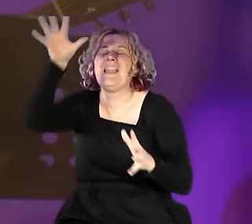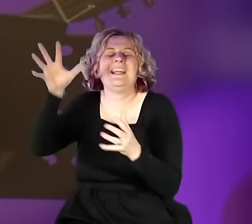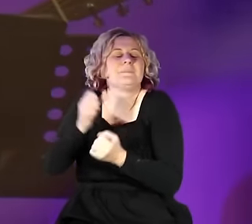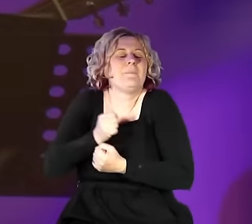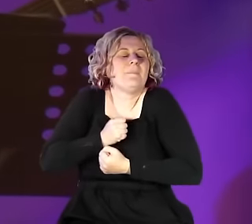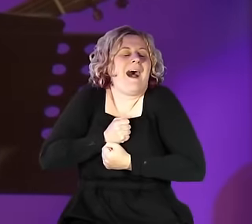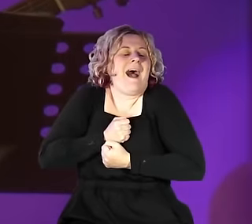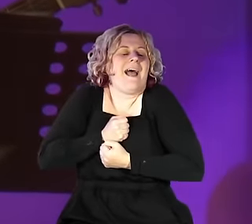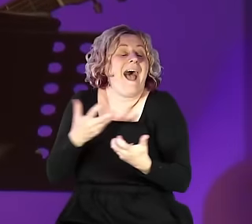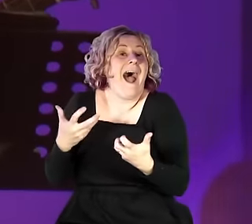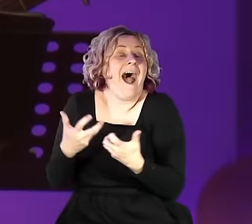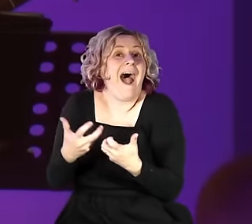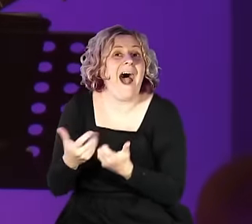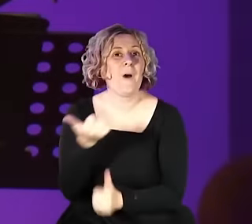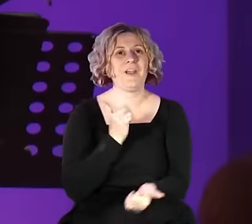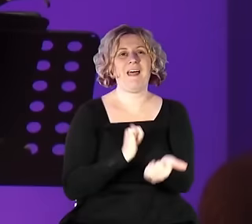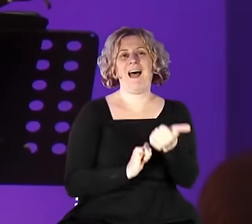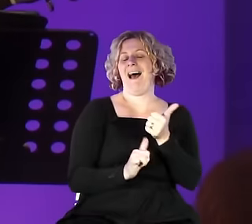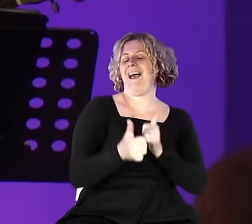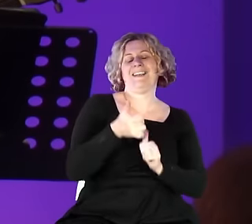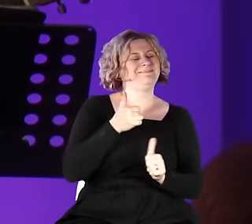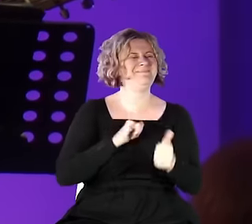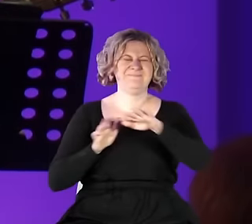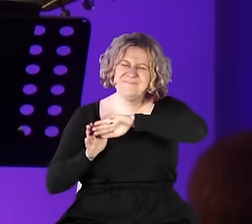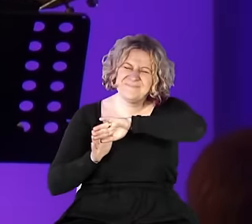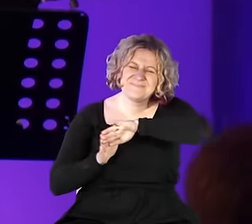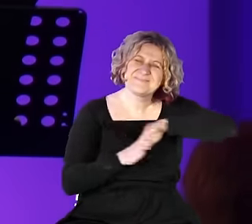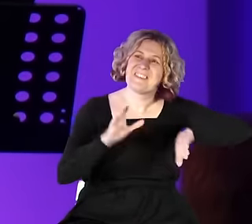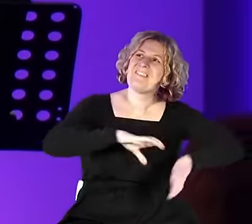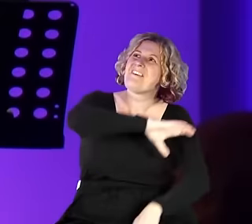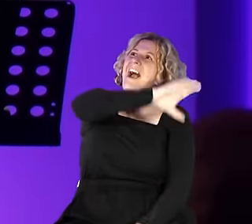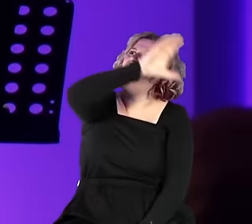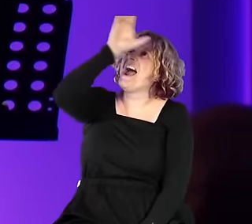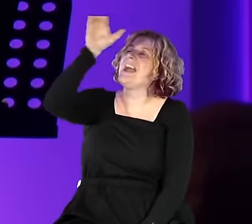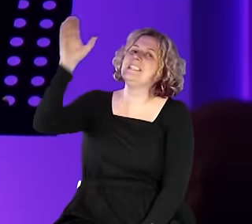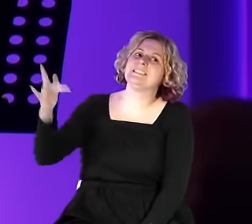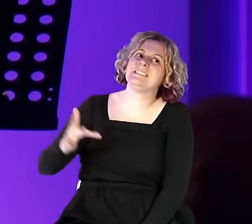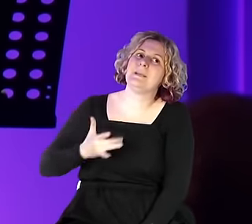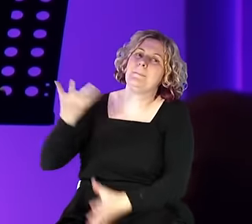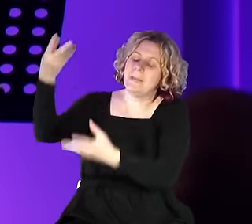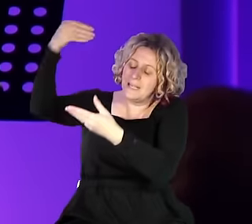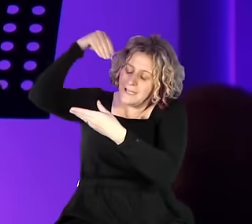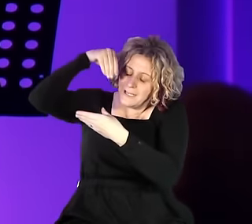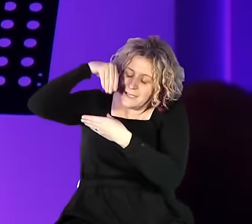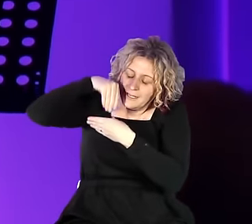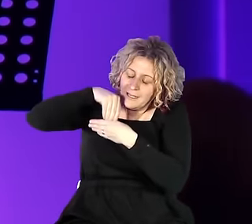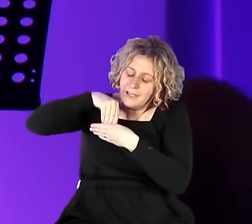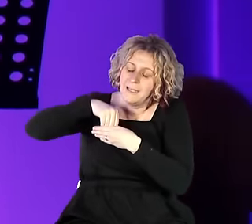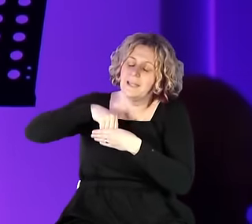all is mine, yet not I, but through Christ in me.